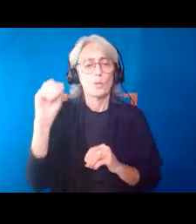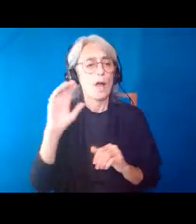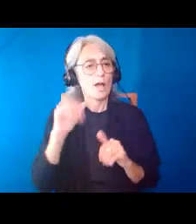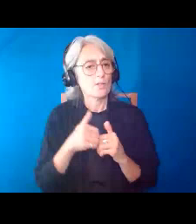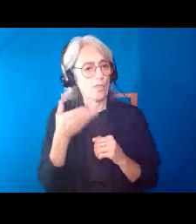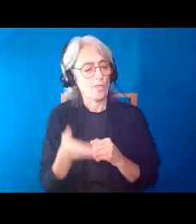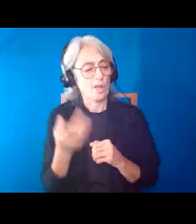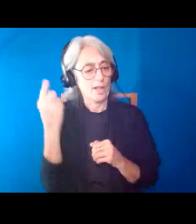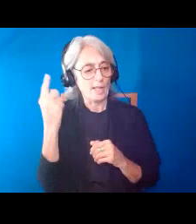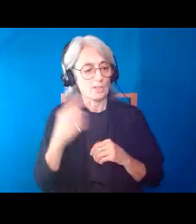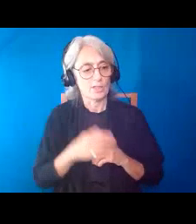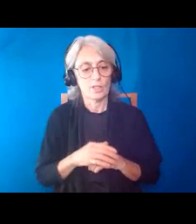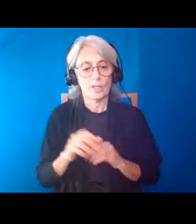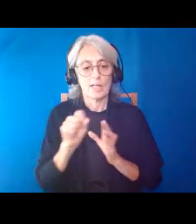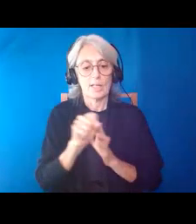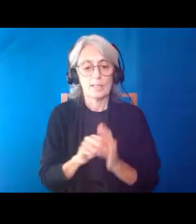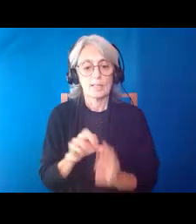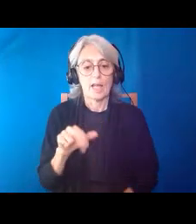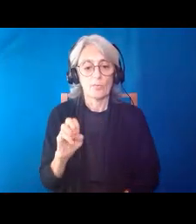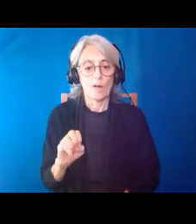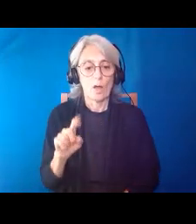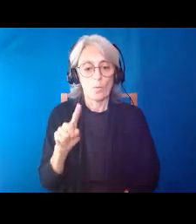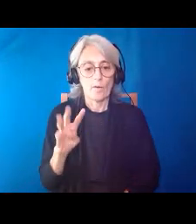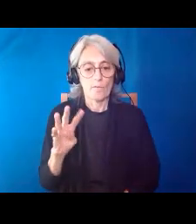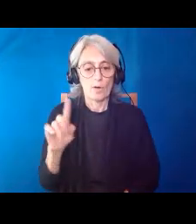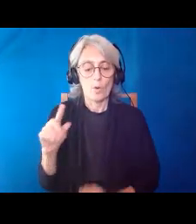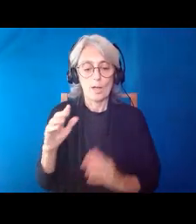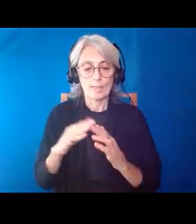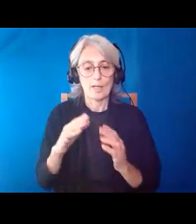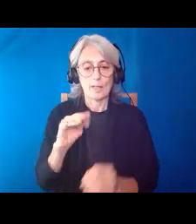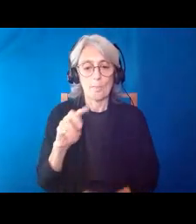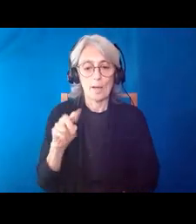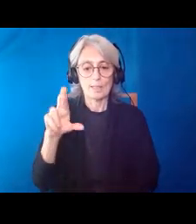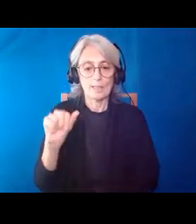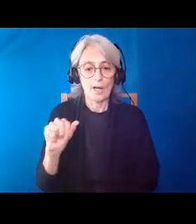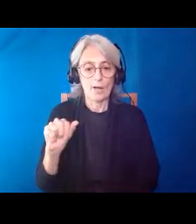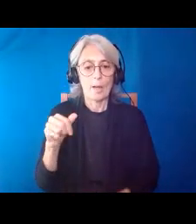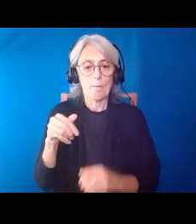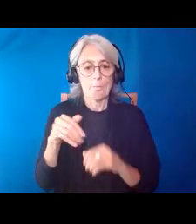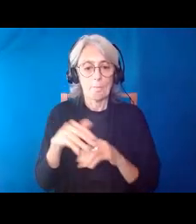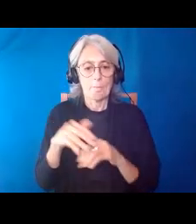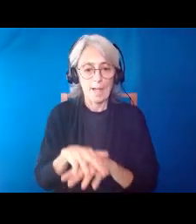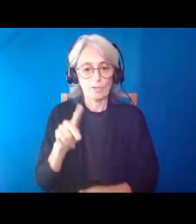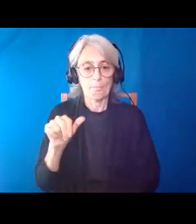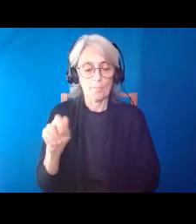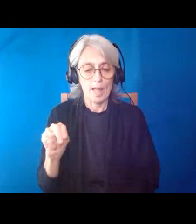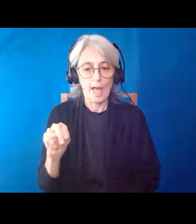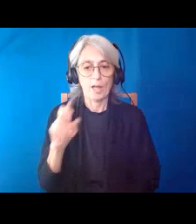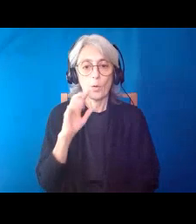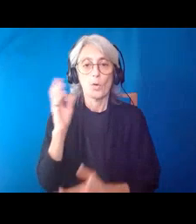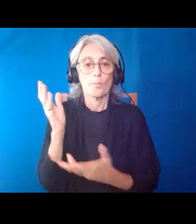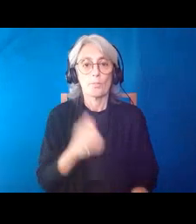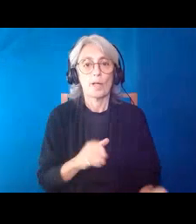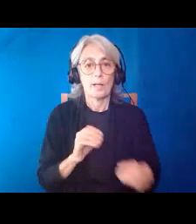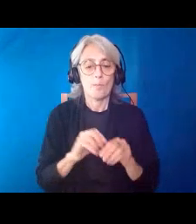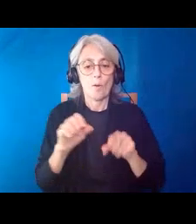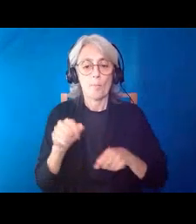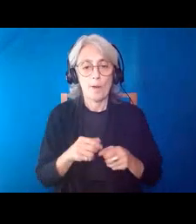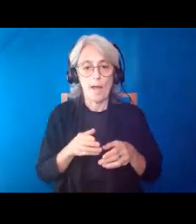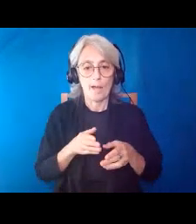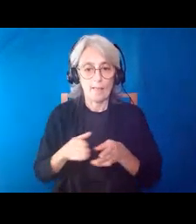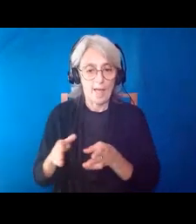year, State Route 141 downtown Madera Main Street plan, which will bring more bike lanes. You guys all will see that